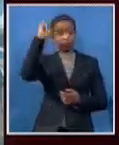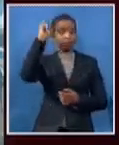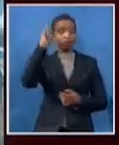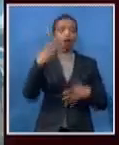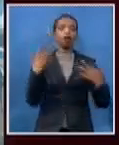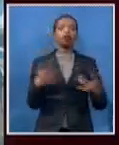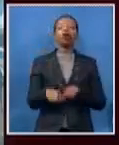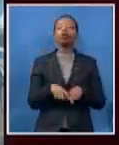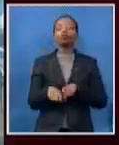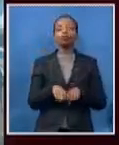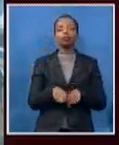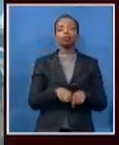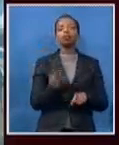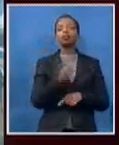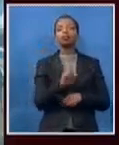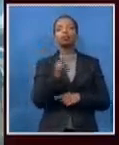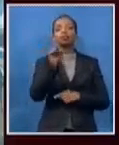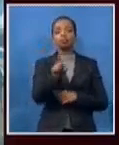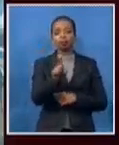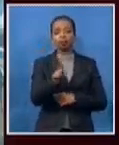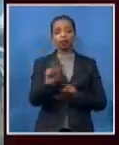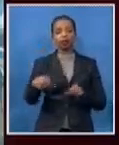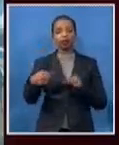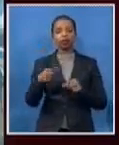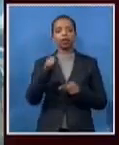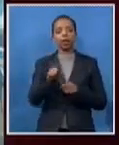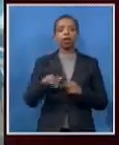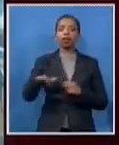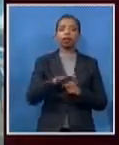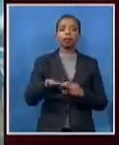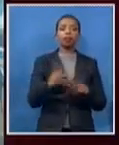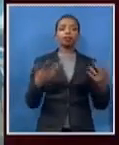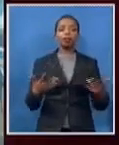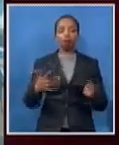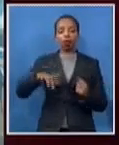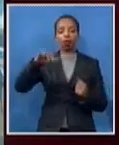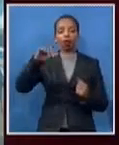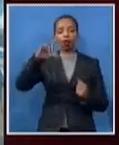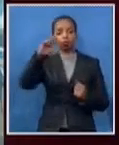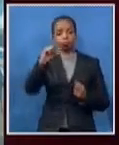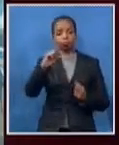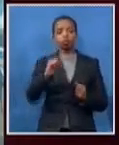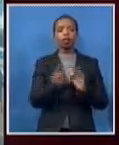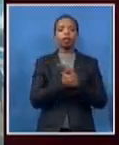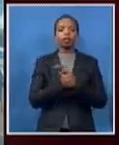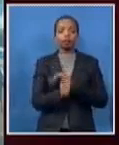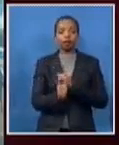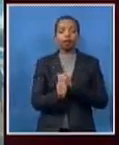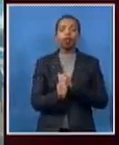to attract investment for low-skill manufacturing in South Africa. But